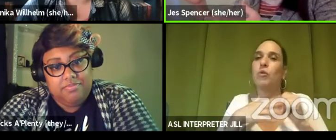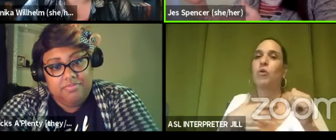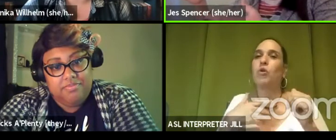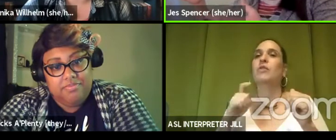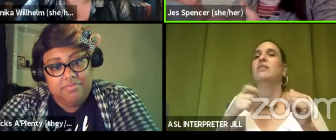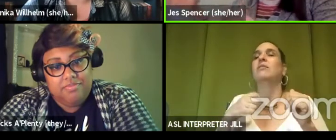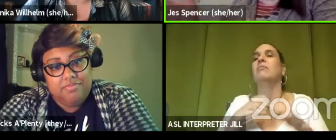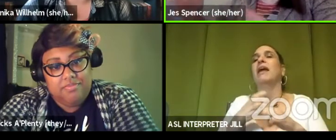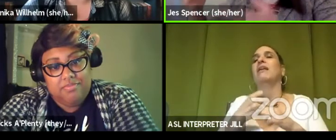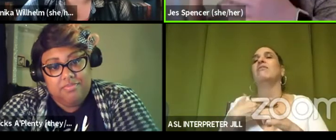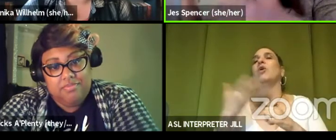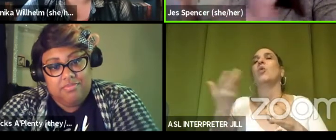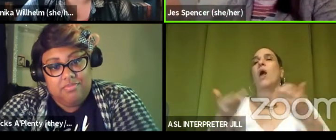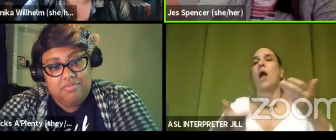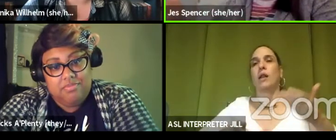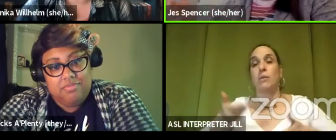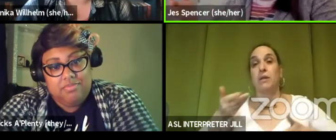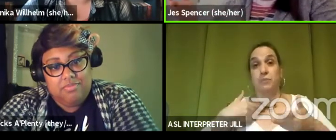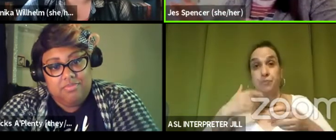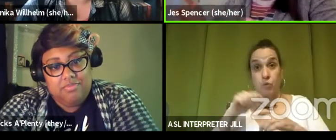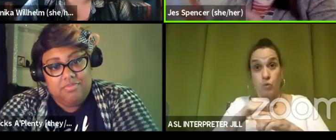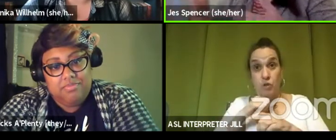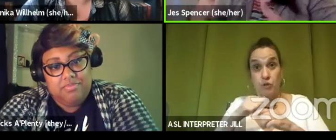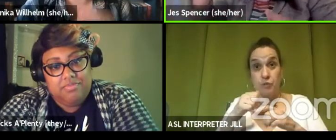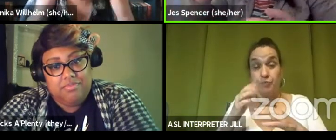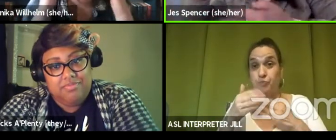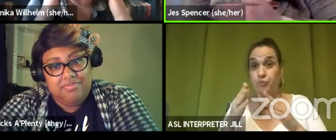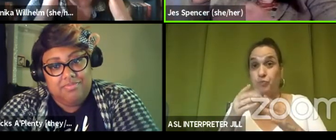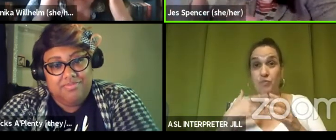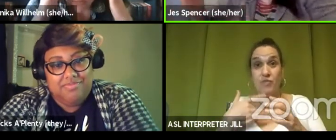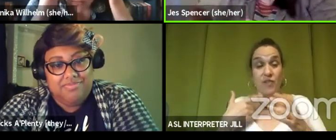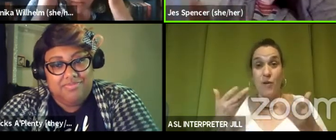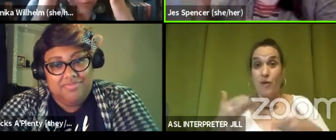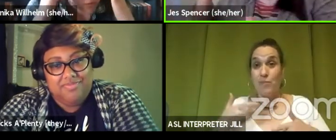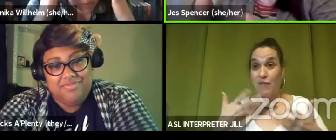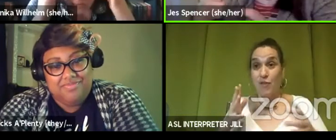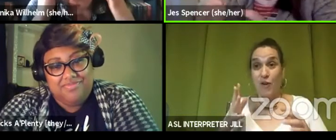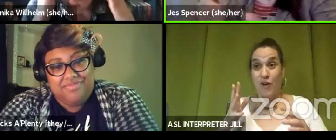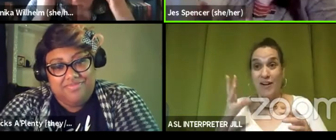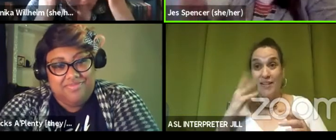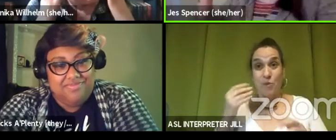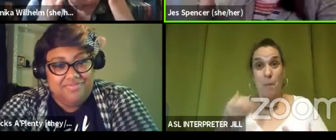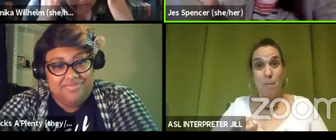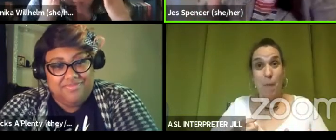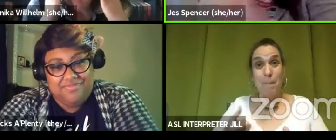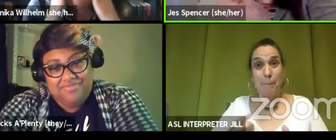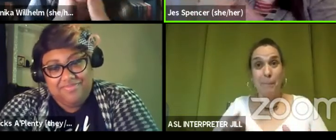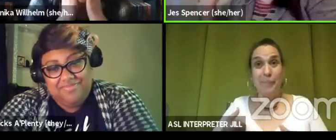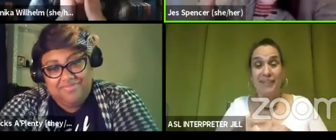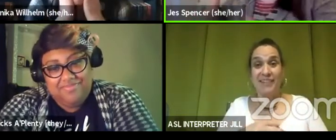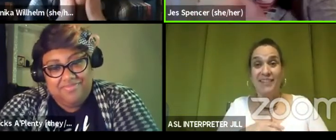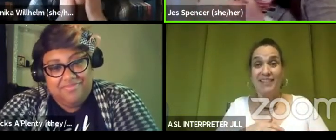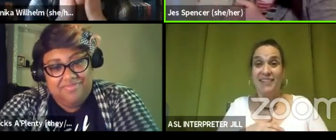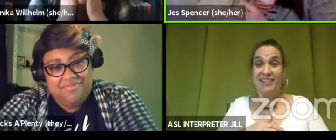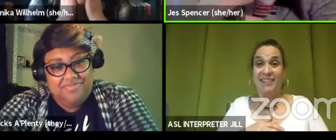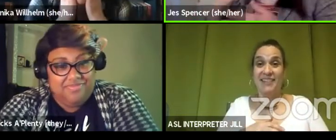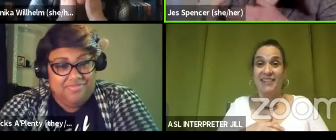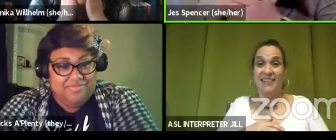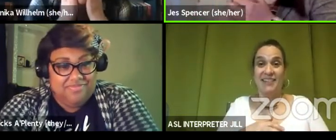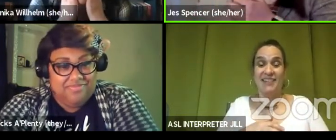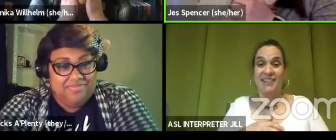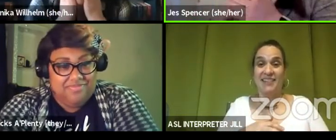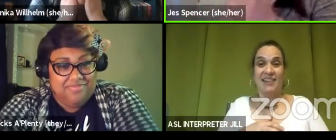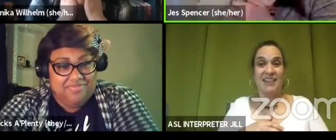be safe, comfortable, welcoming. Have you ever tried to pump? So it needs to be a safe,